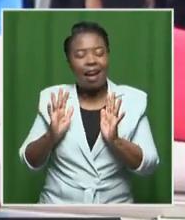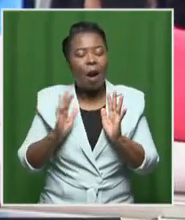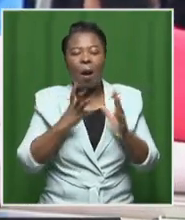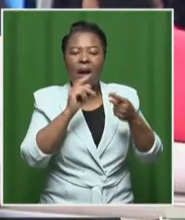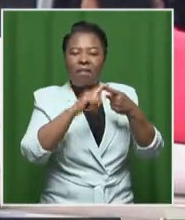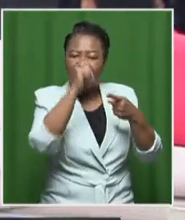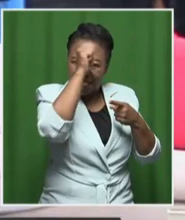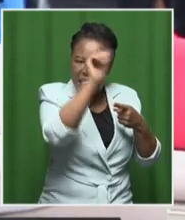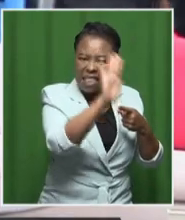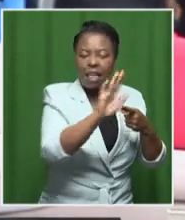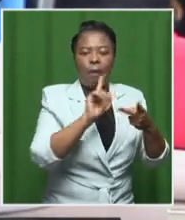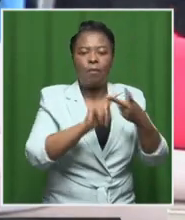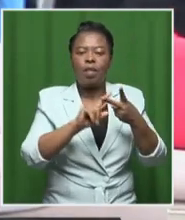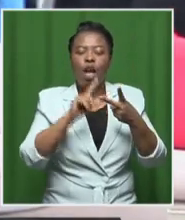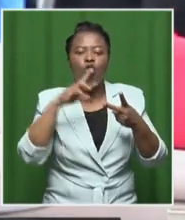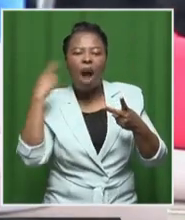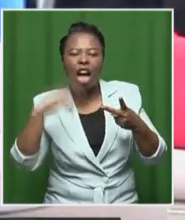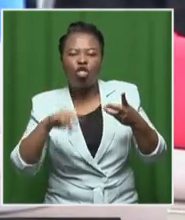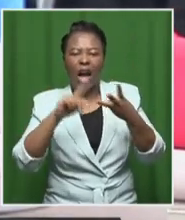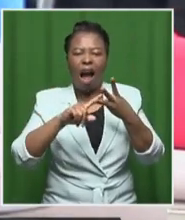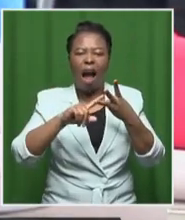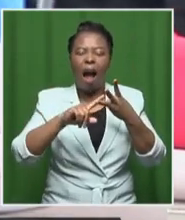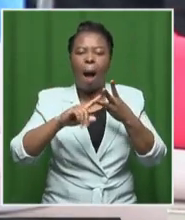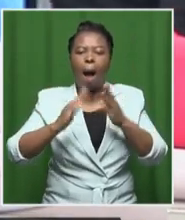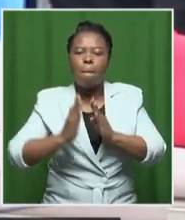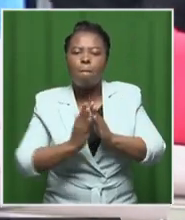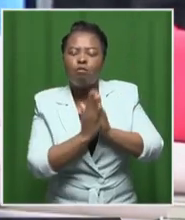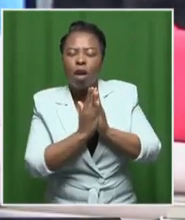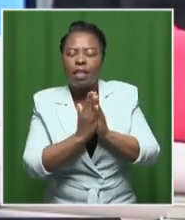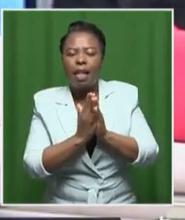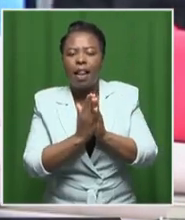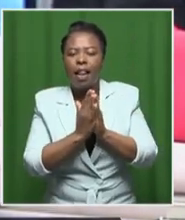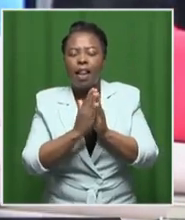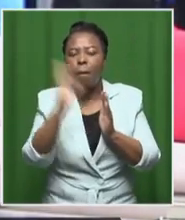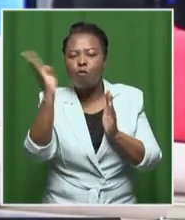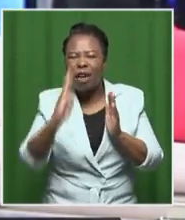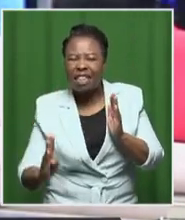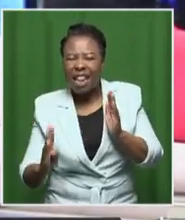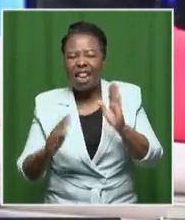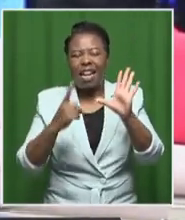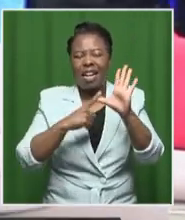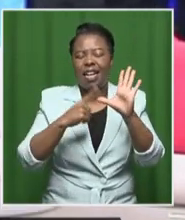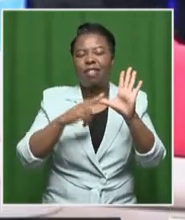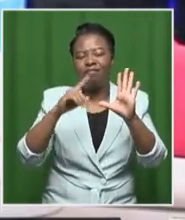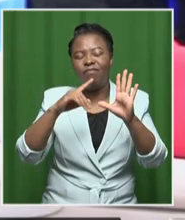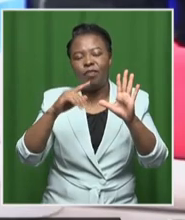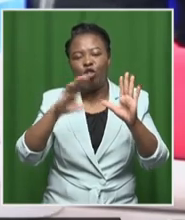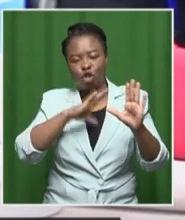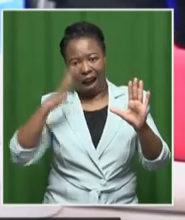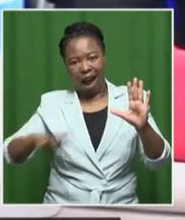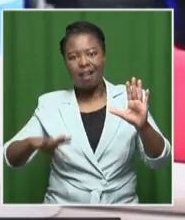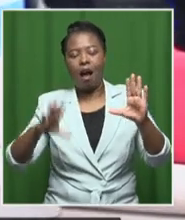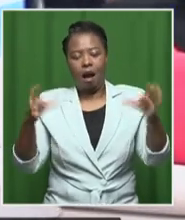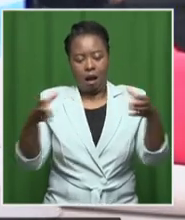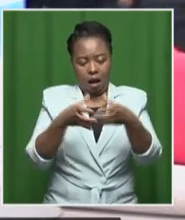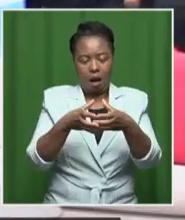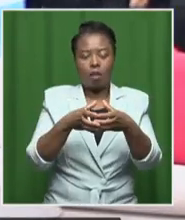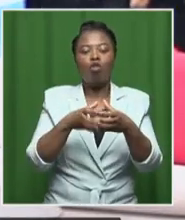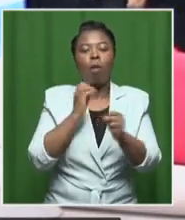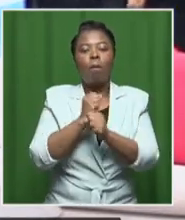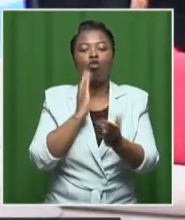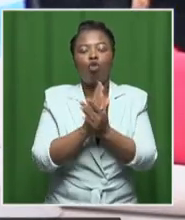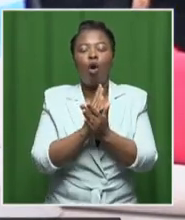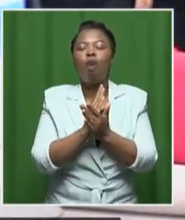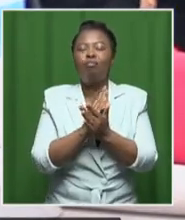we have Russia, we have Brazil, we have China, and all of those will just be here to try by all means to see how best they can get just